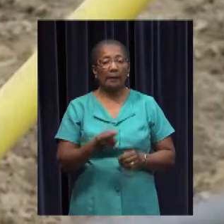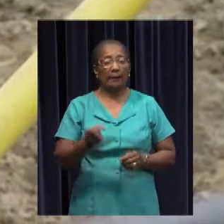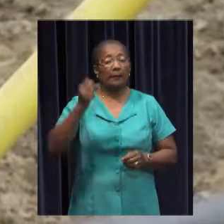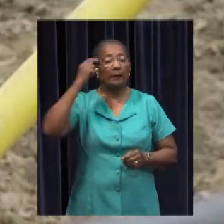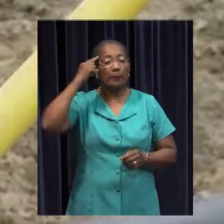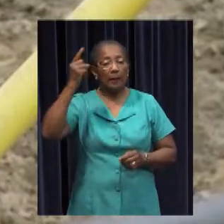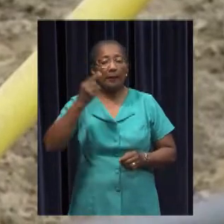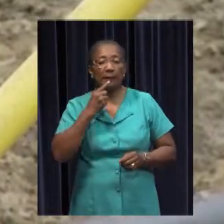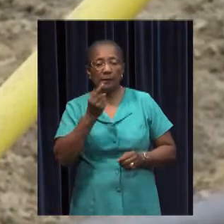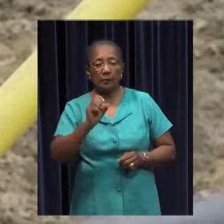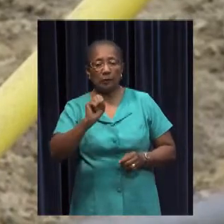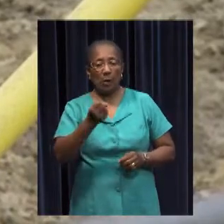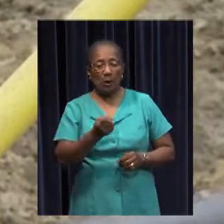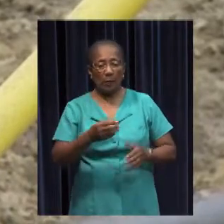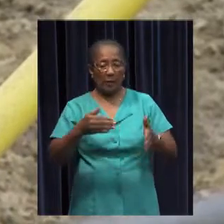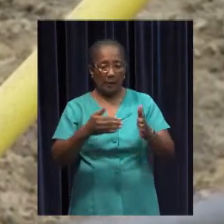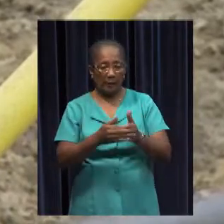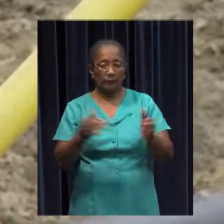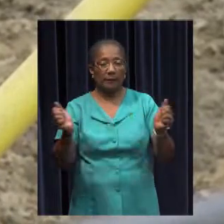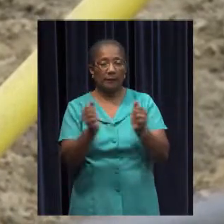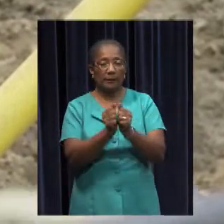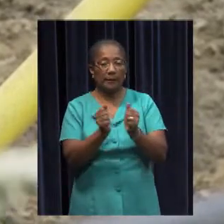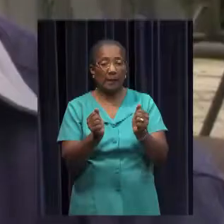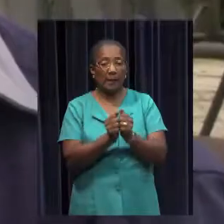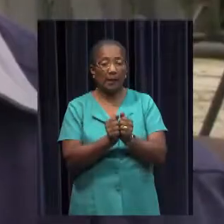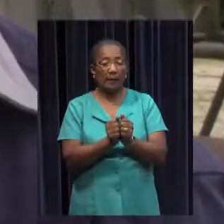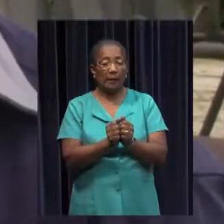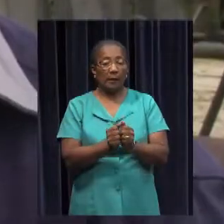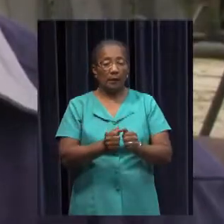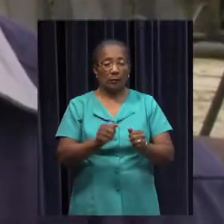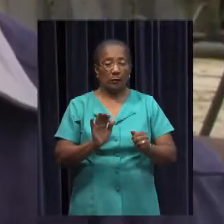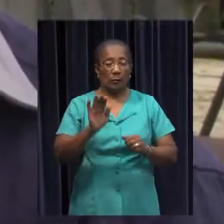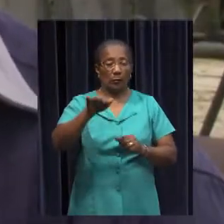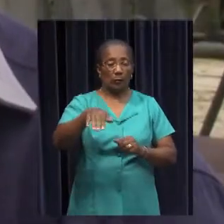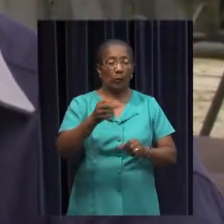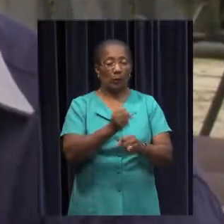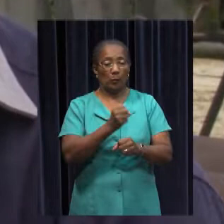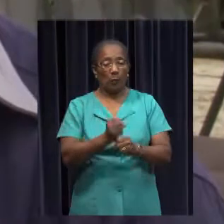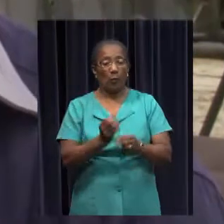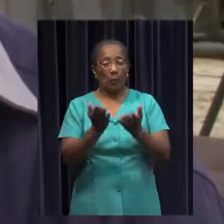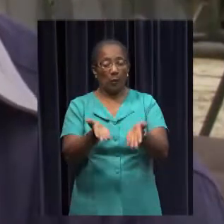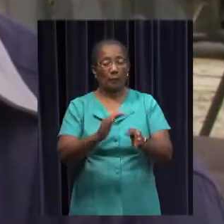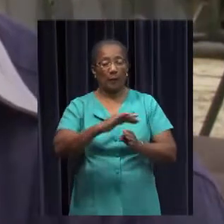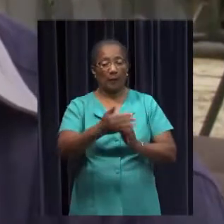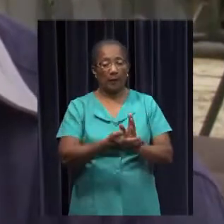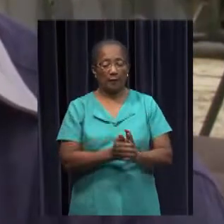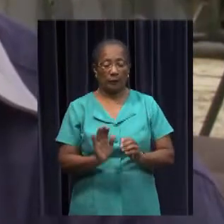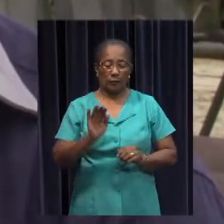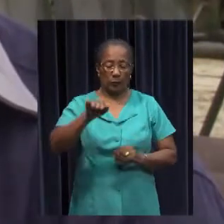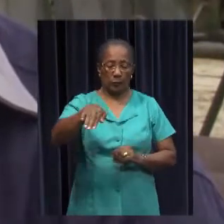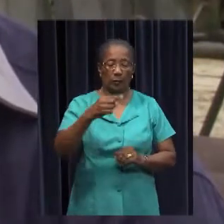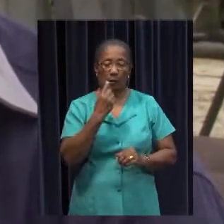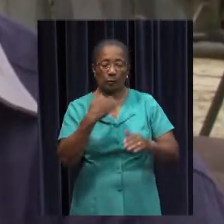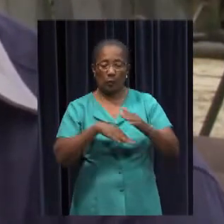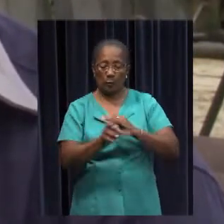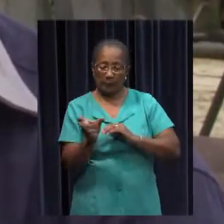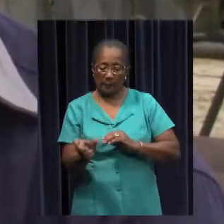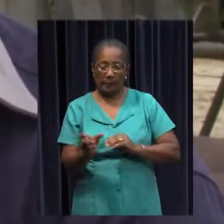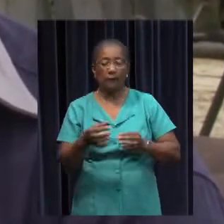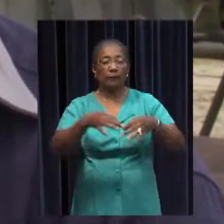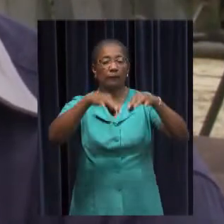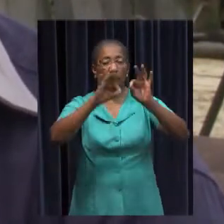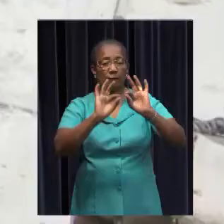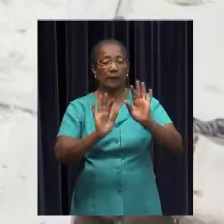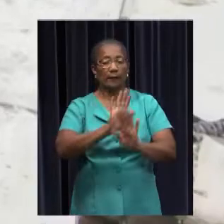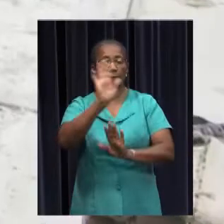He says that the plan is to deliver the bridge at the end of the year. The bridge is part of the improvement of